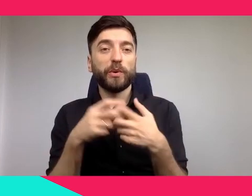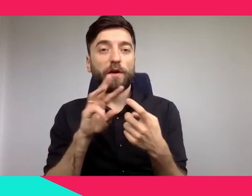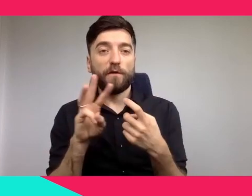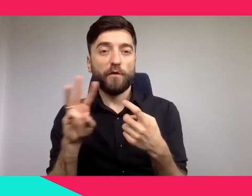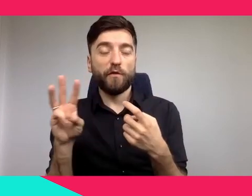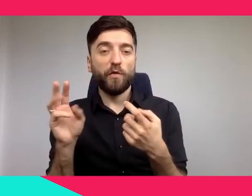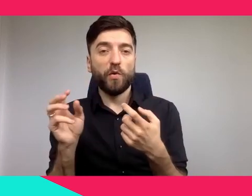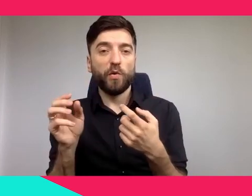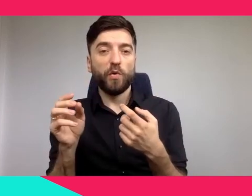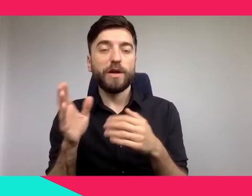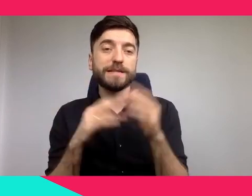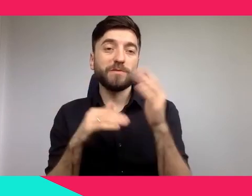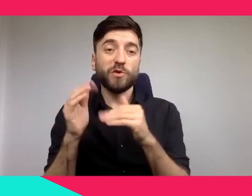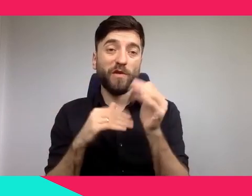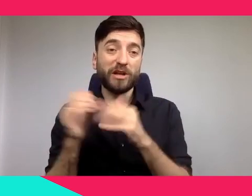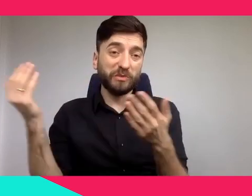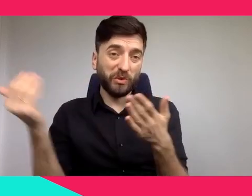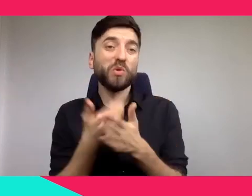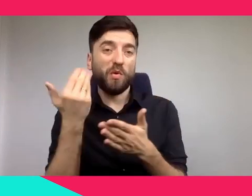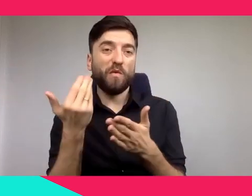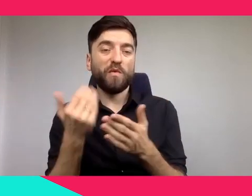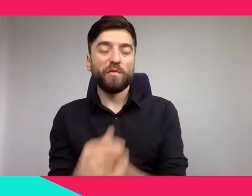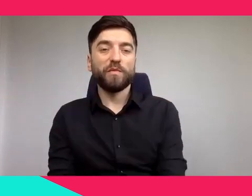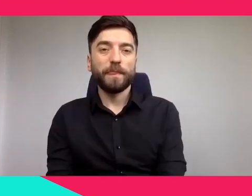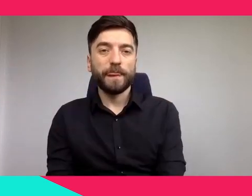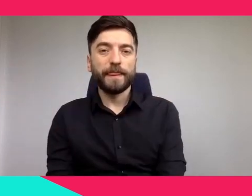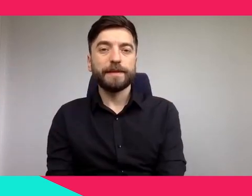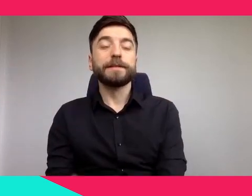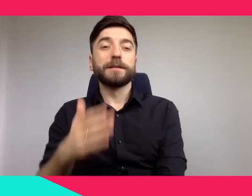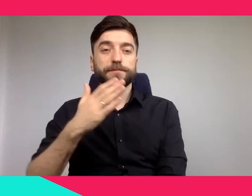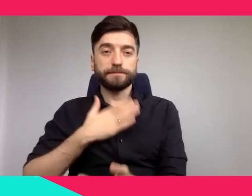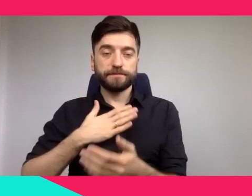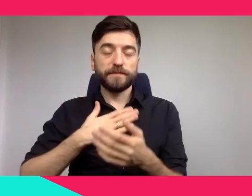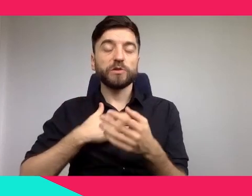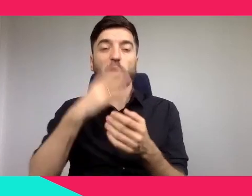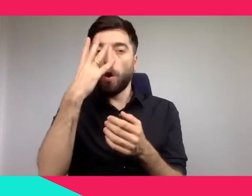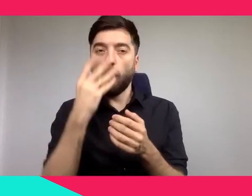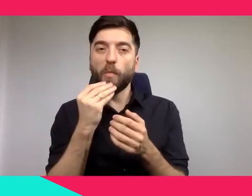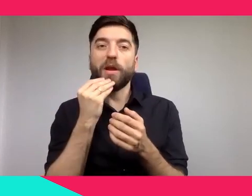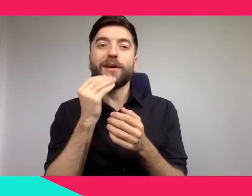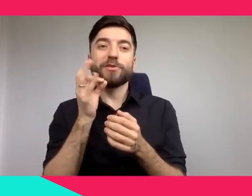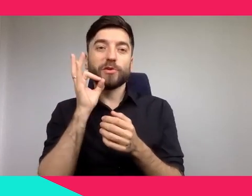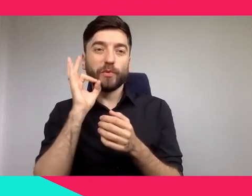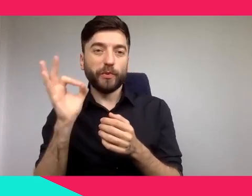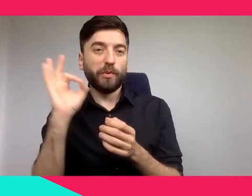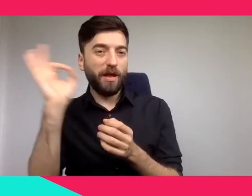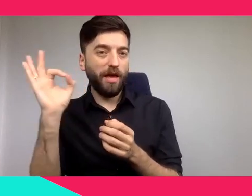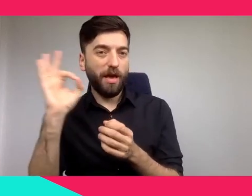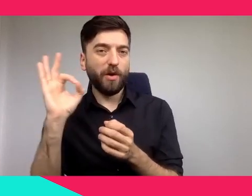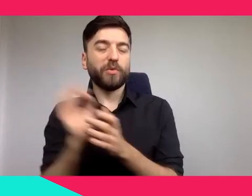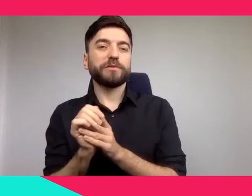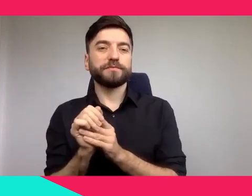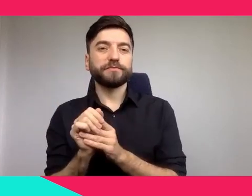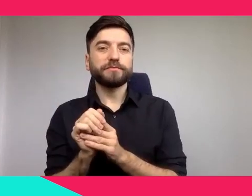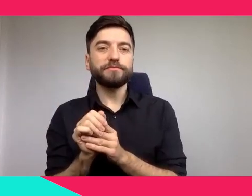We already had high resolution images in our museum. We were already recording them, but that was for